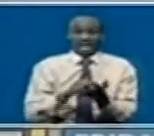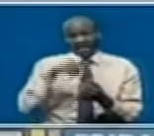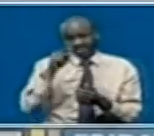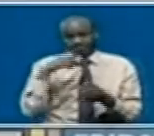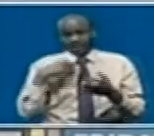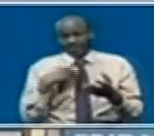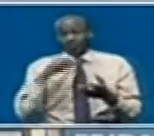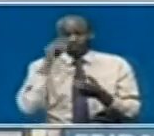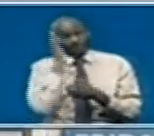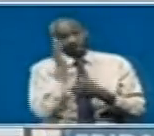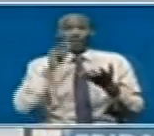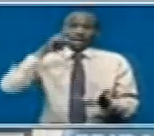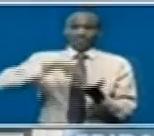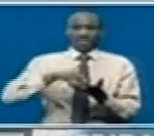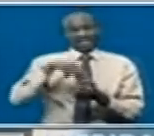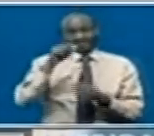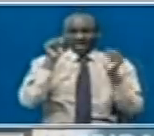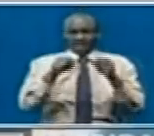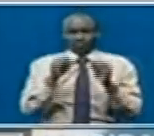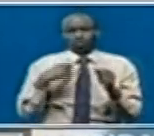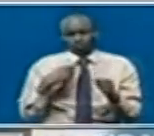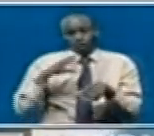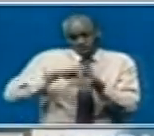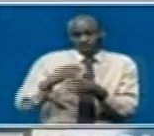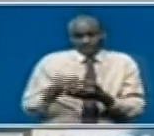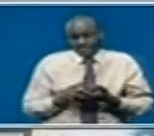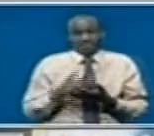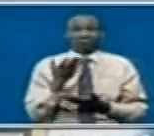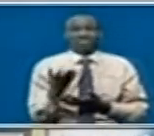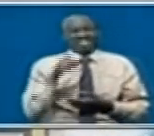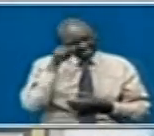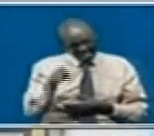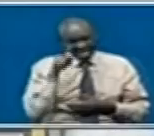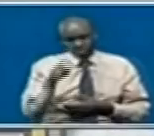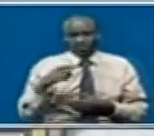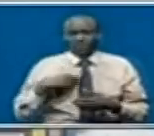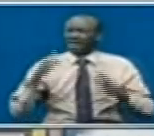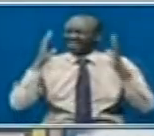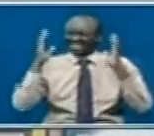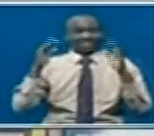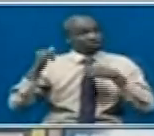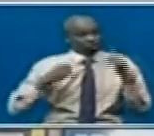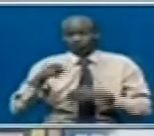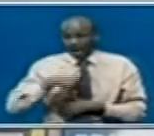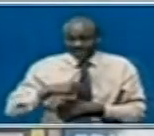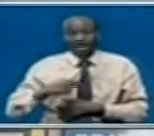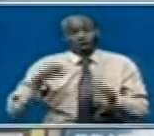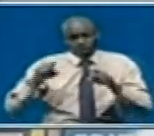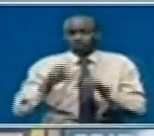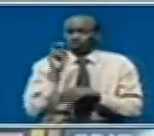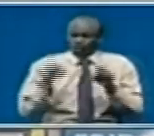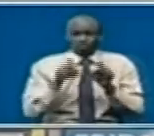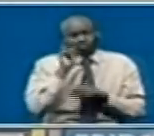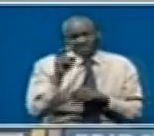raises up from her bed, and she's able to hold her baby. I think that will be our greatest joy, to even see baby